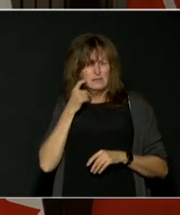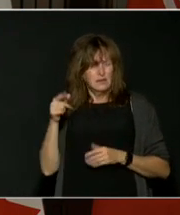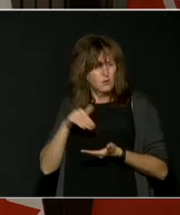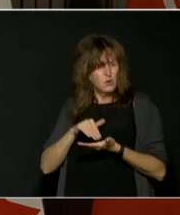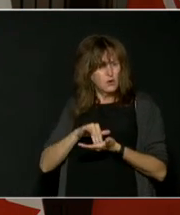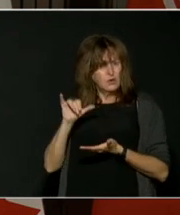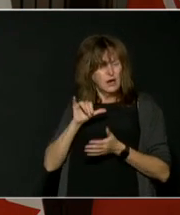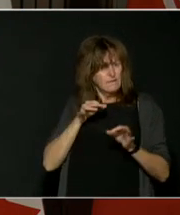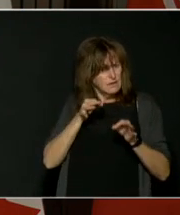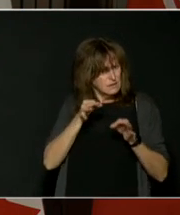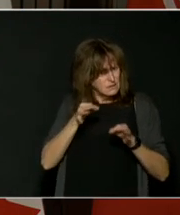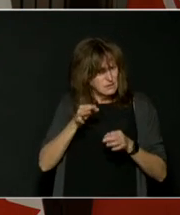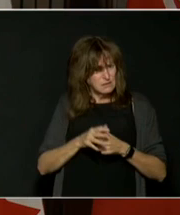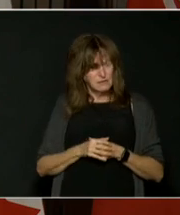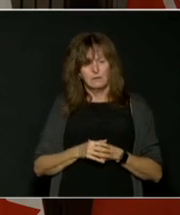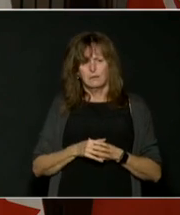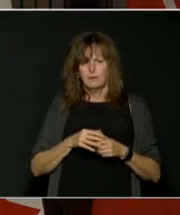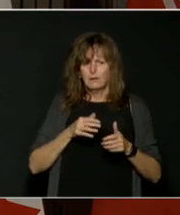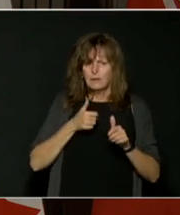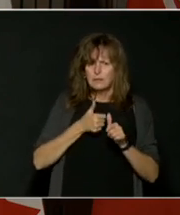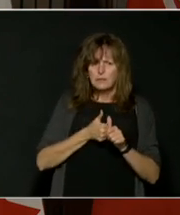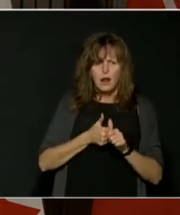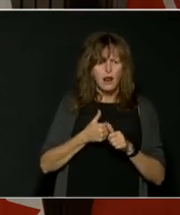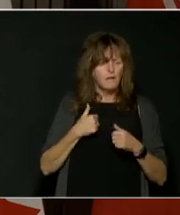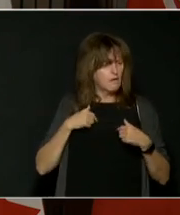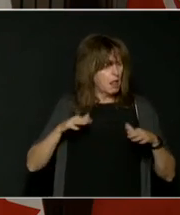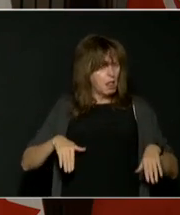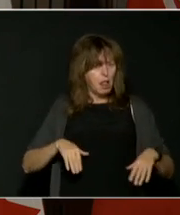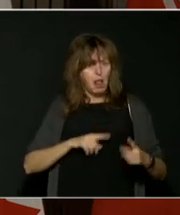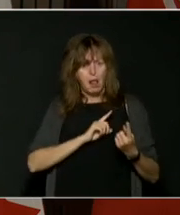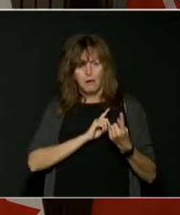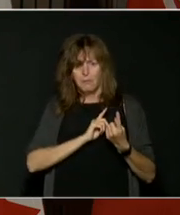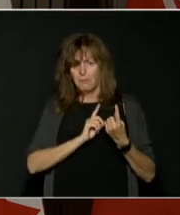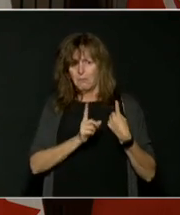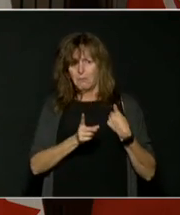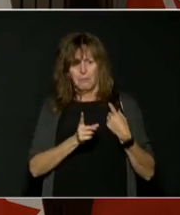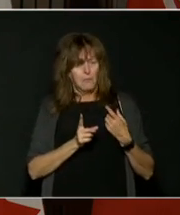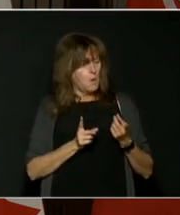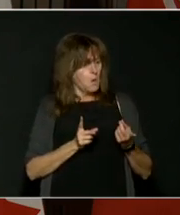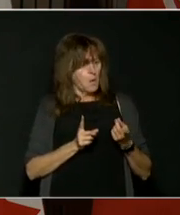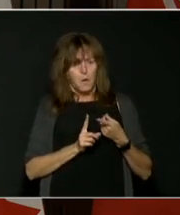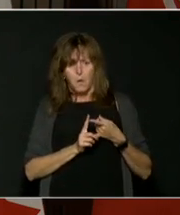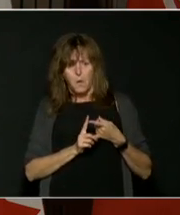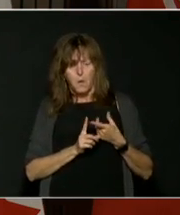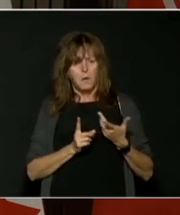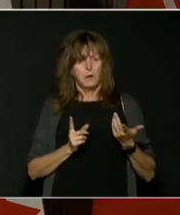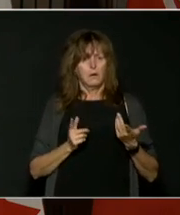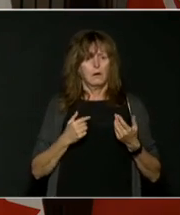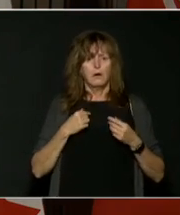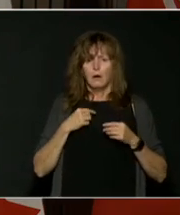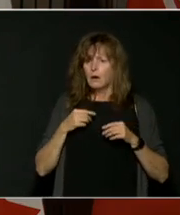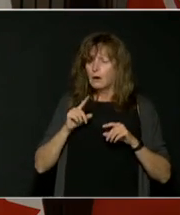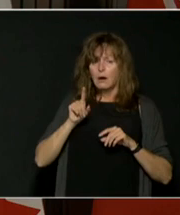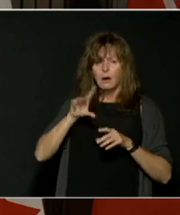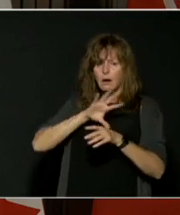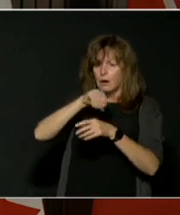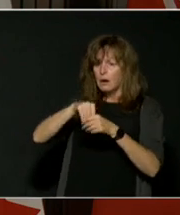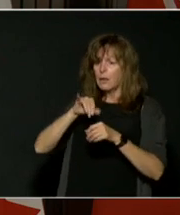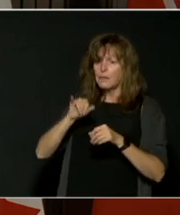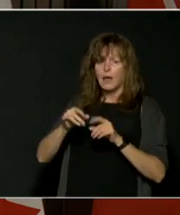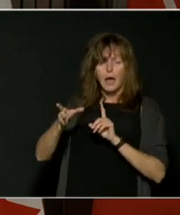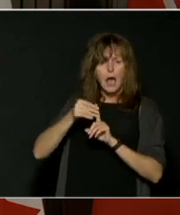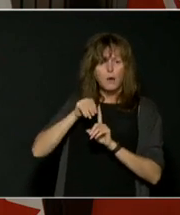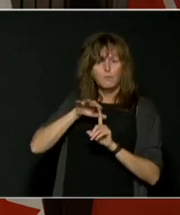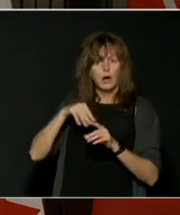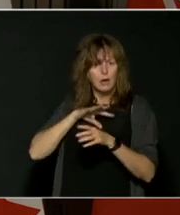where you have not had contact, you are not symptomatic, you are not from one of the high-risk settings, we are not doing those tests now.